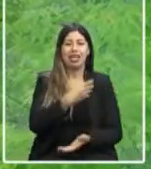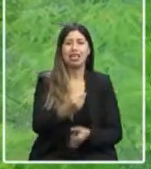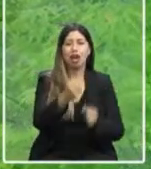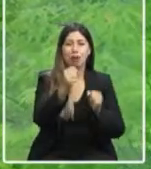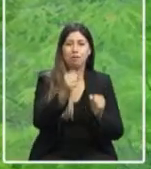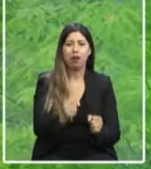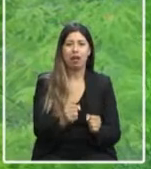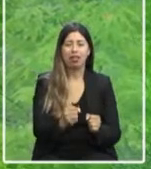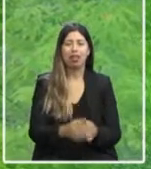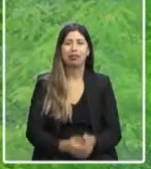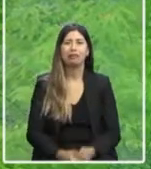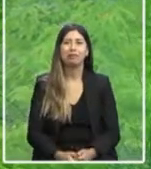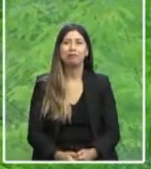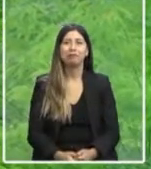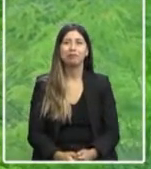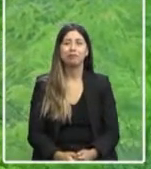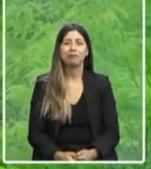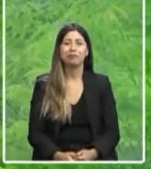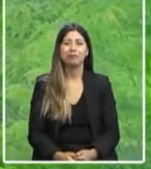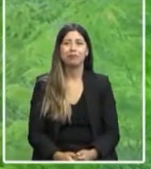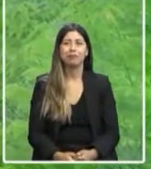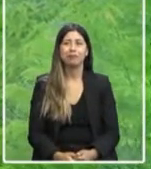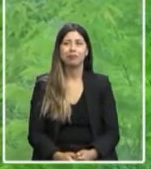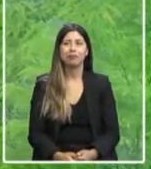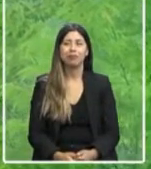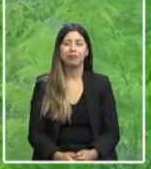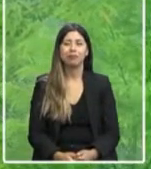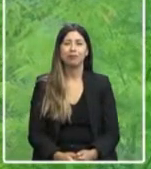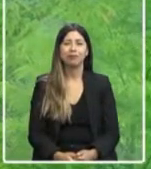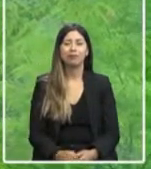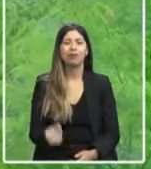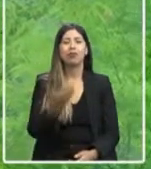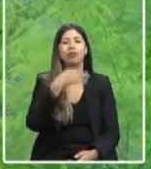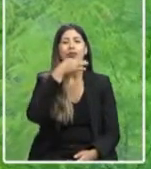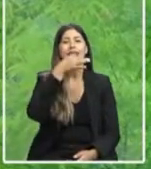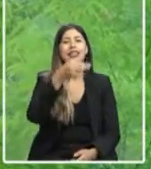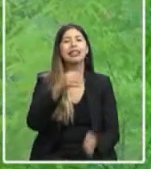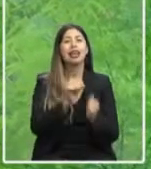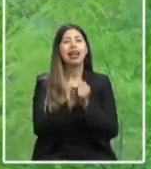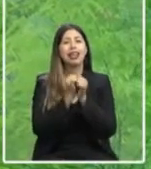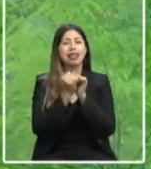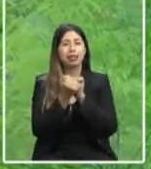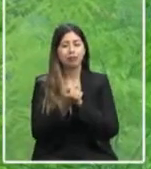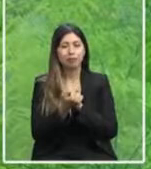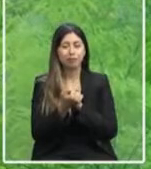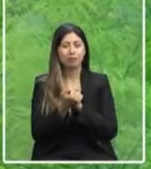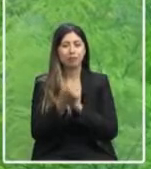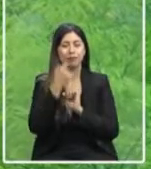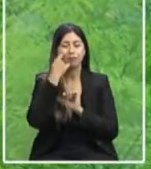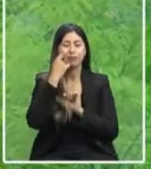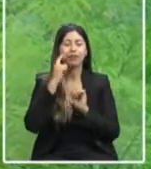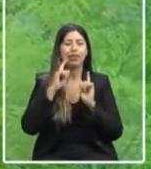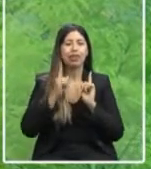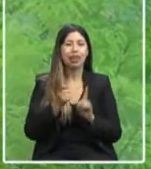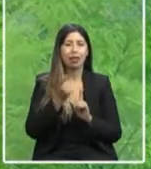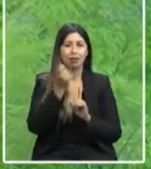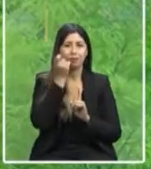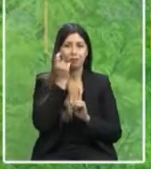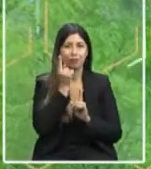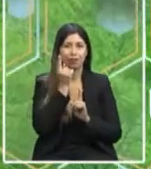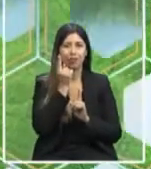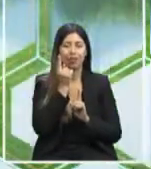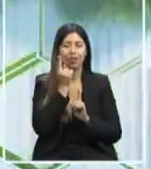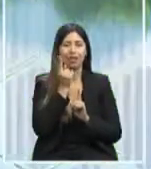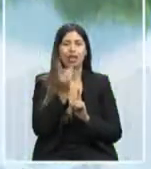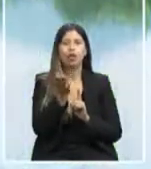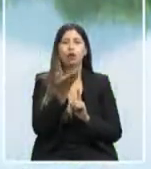So if we're talking about adaptation, we need to understand that if we are less adapted, it